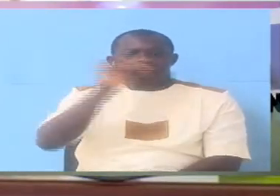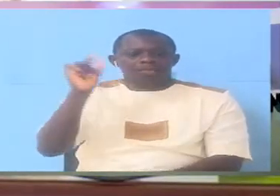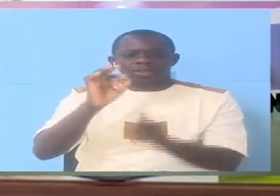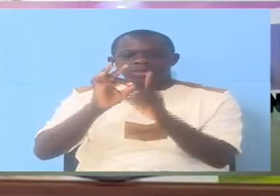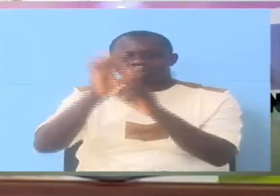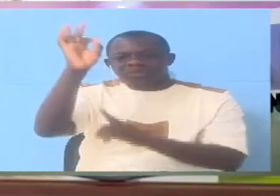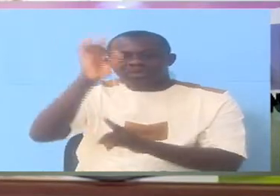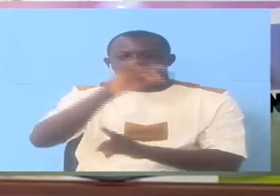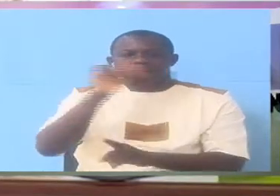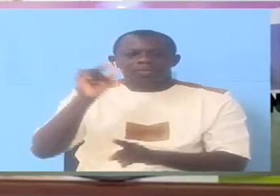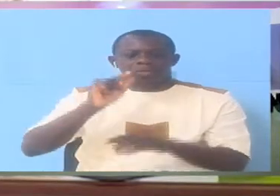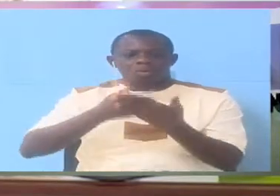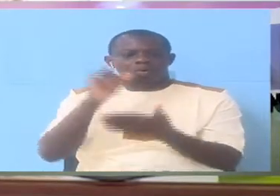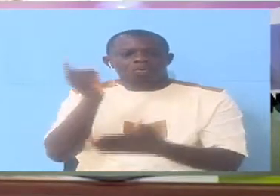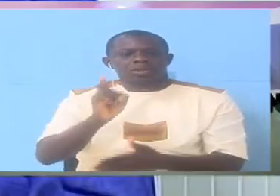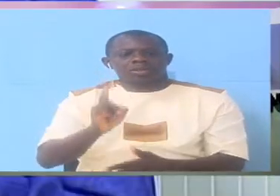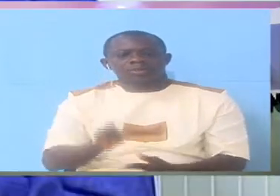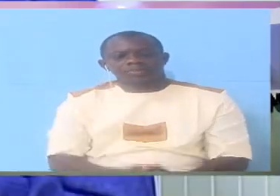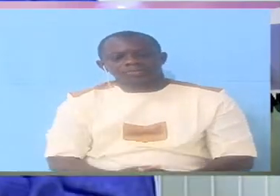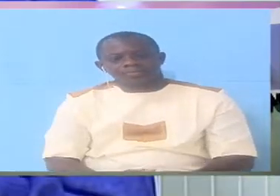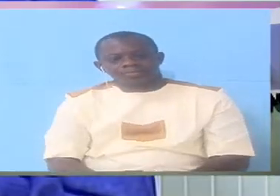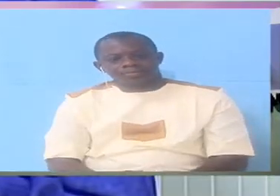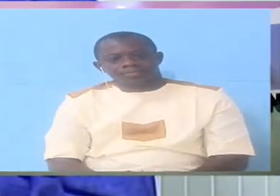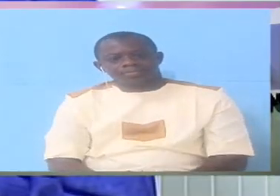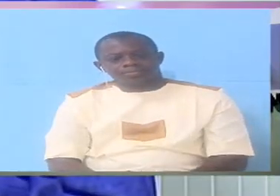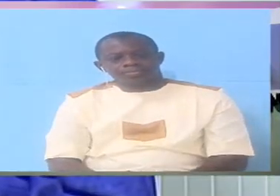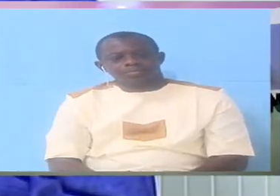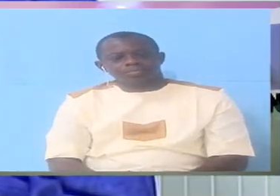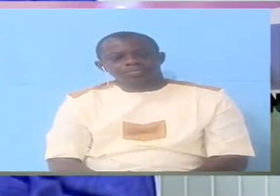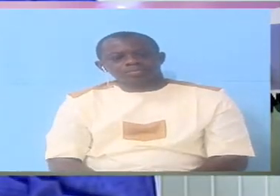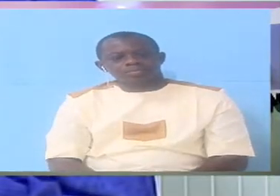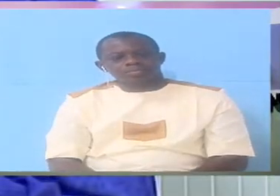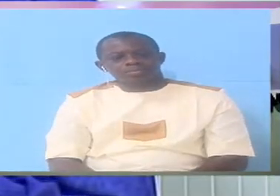name? Atek birga furata fo to tarta jela ban ka commande men na ba.